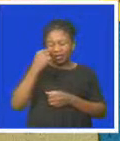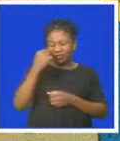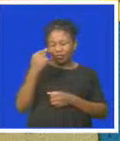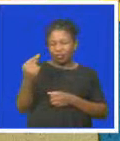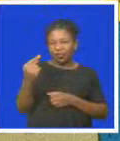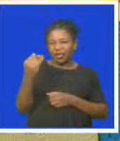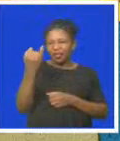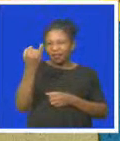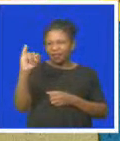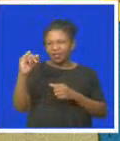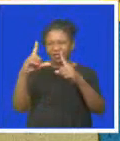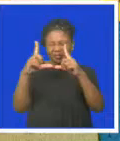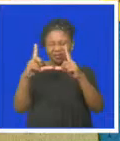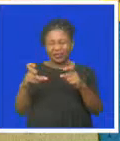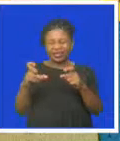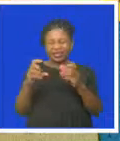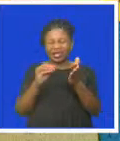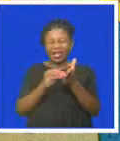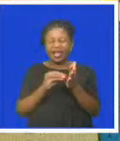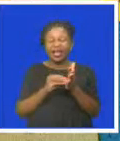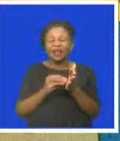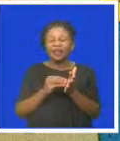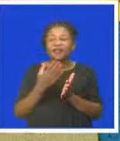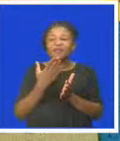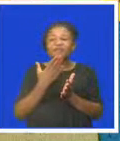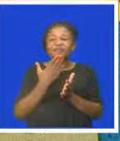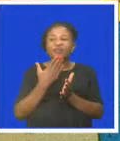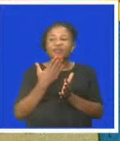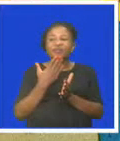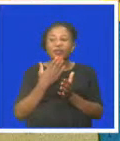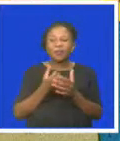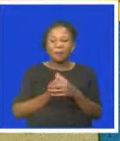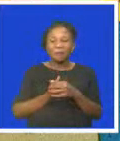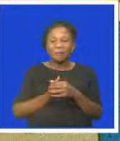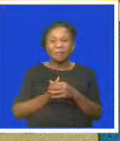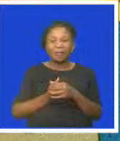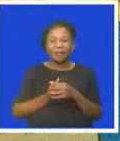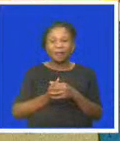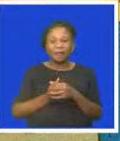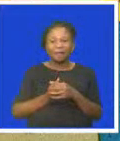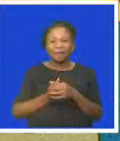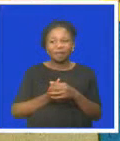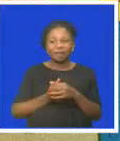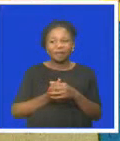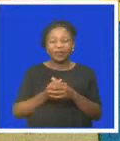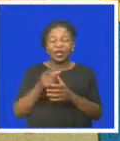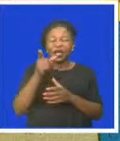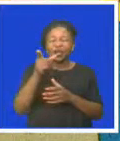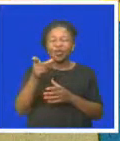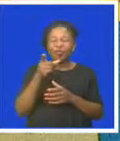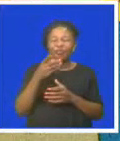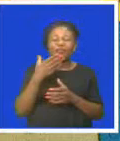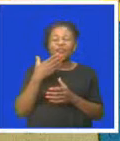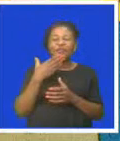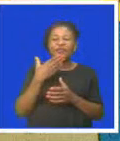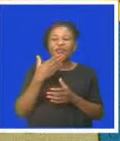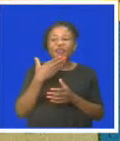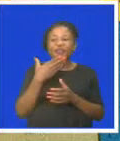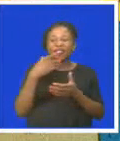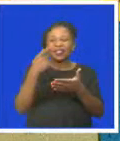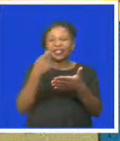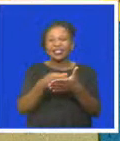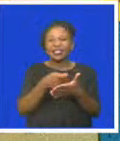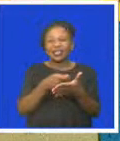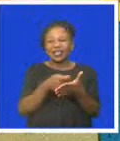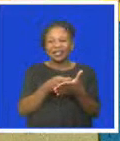can see a little boy. That boy is buying. That boy is buying.